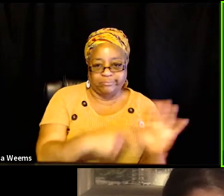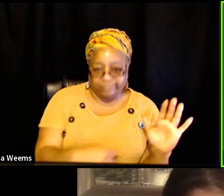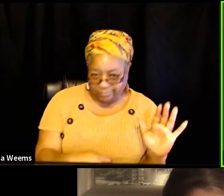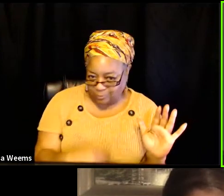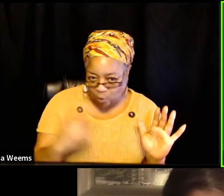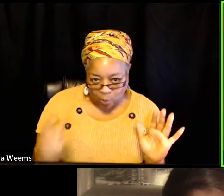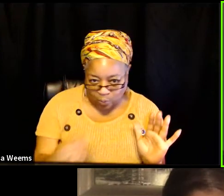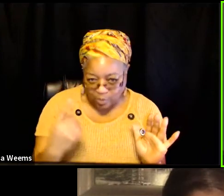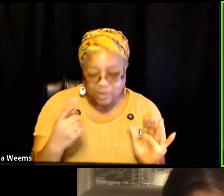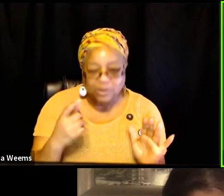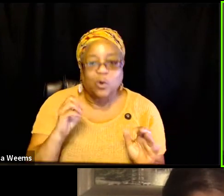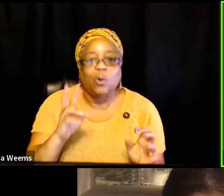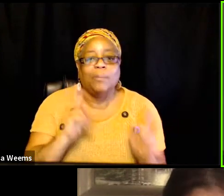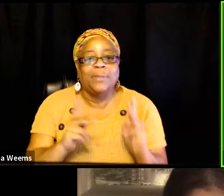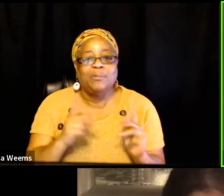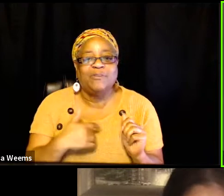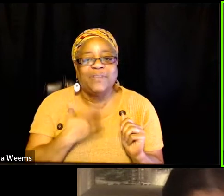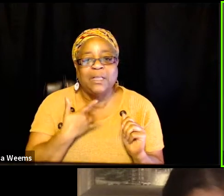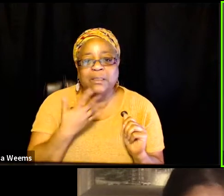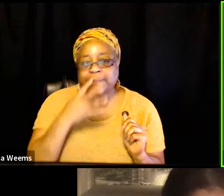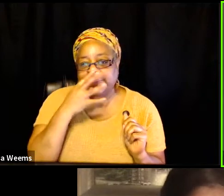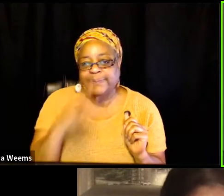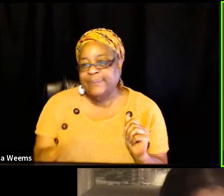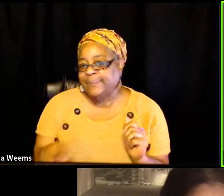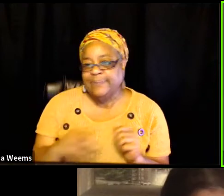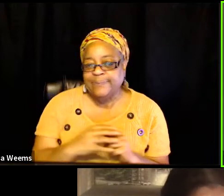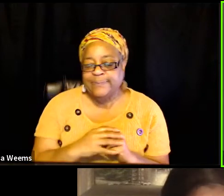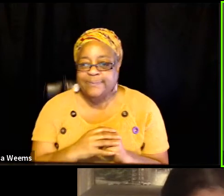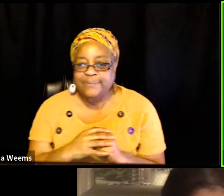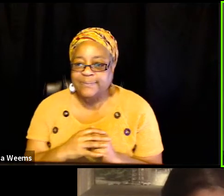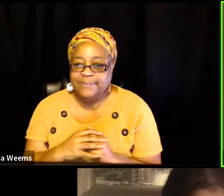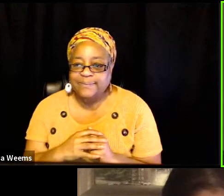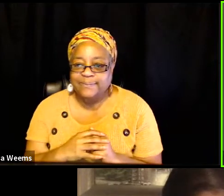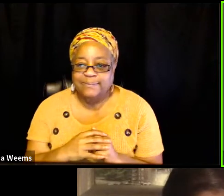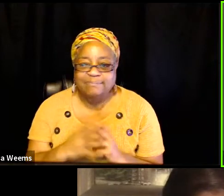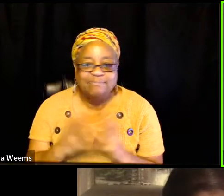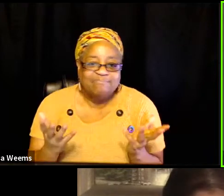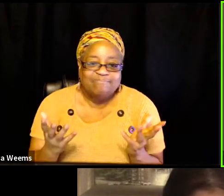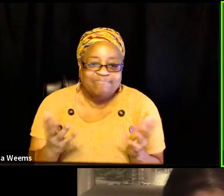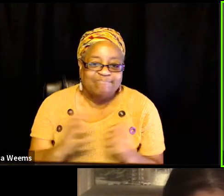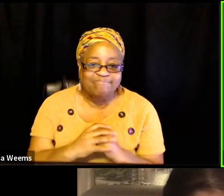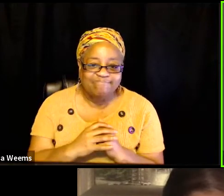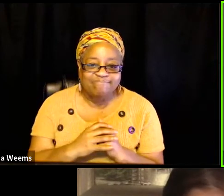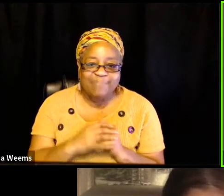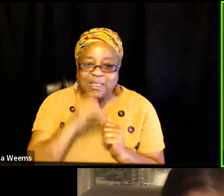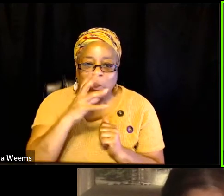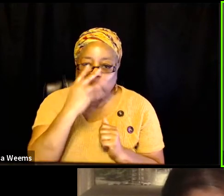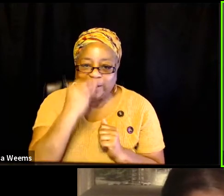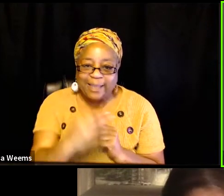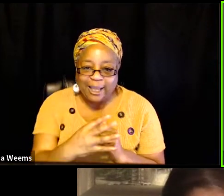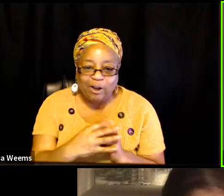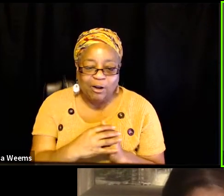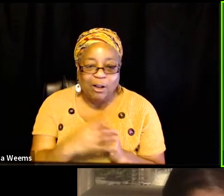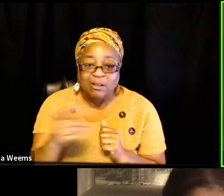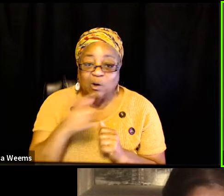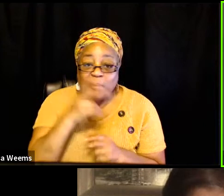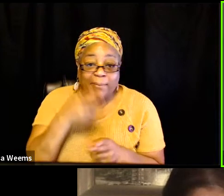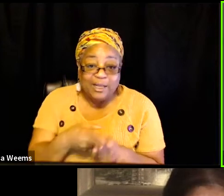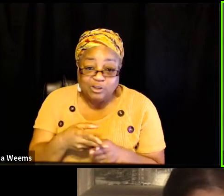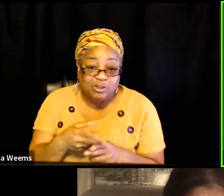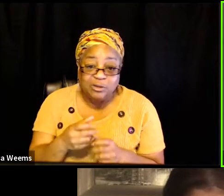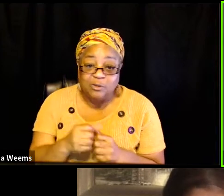even you will get indifference, you know, that will just like, no, people not even like, no, like mentioning what you're, or